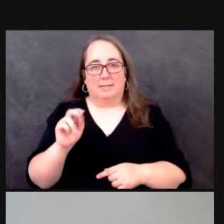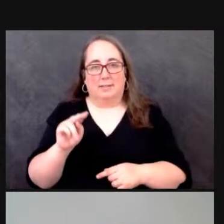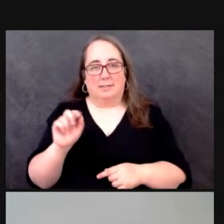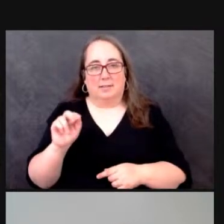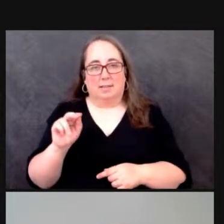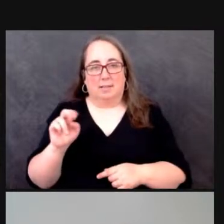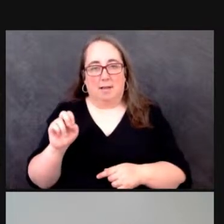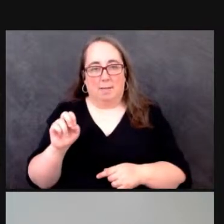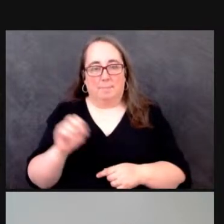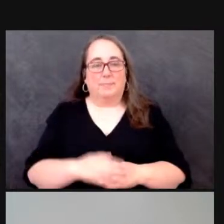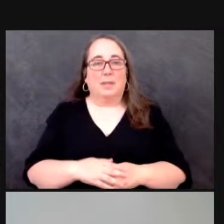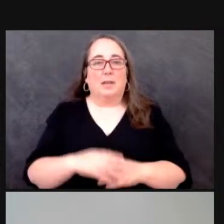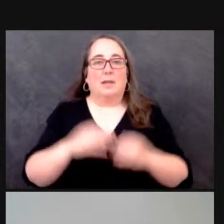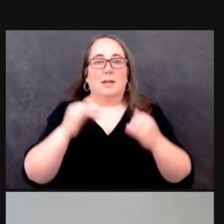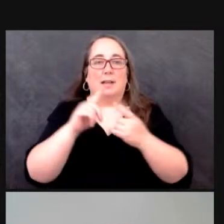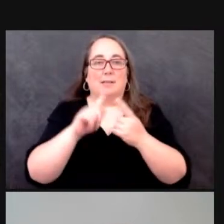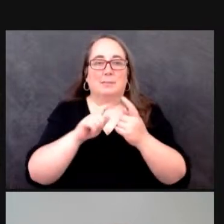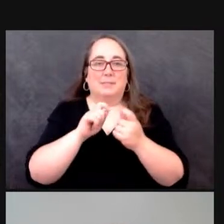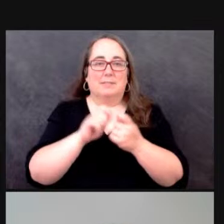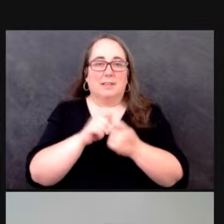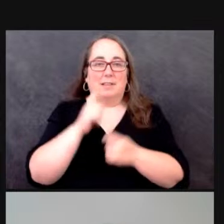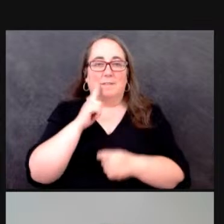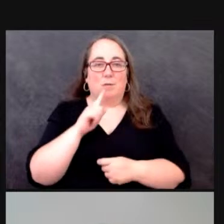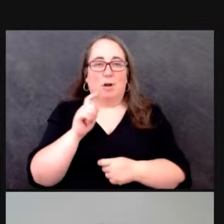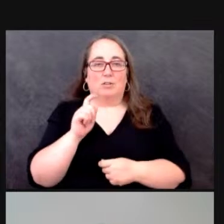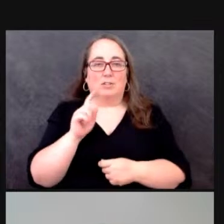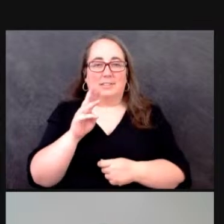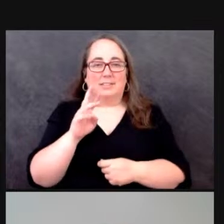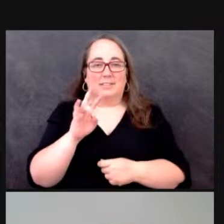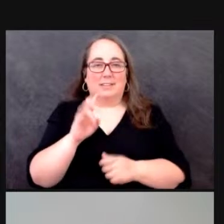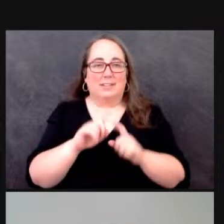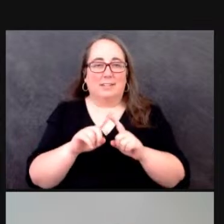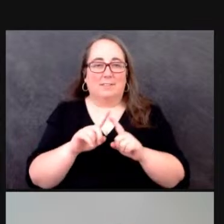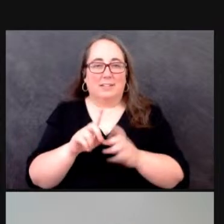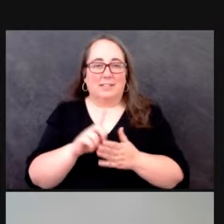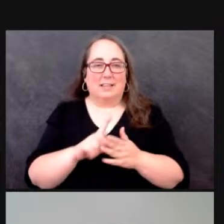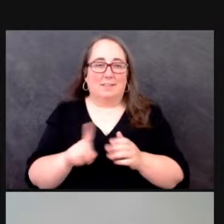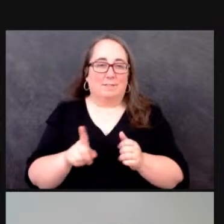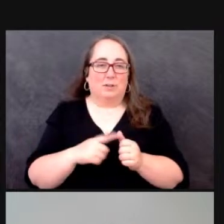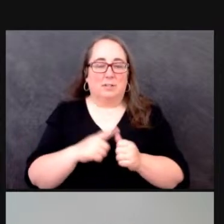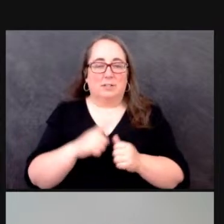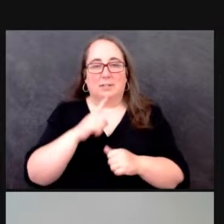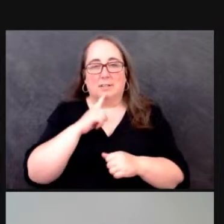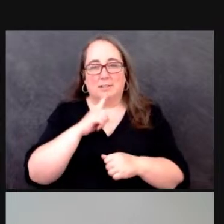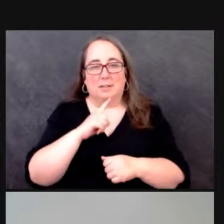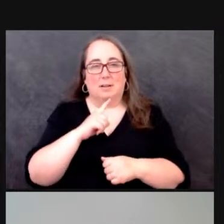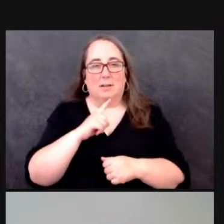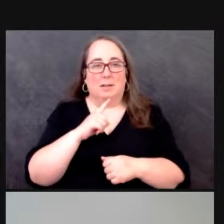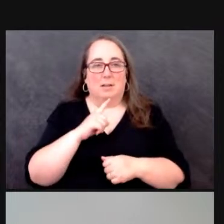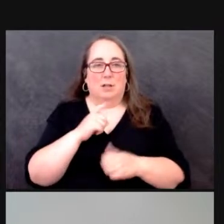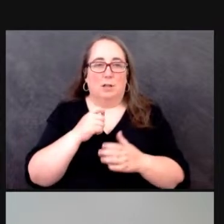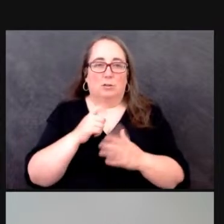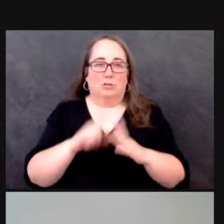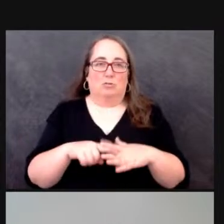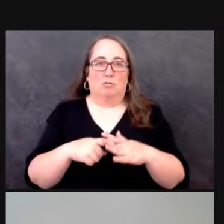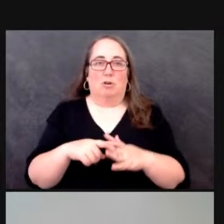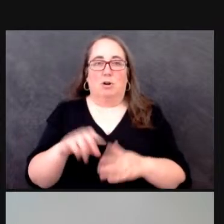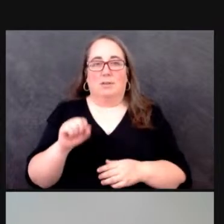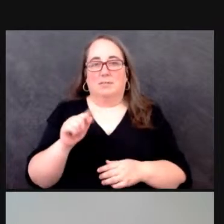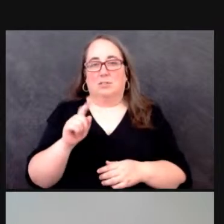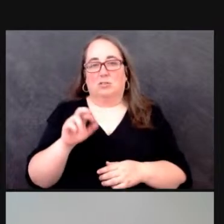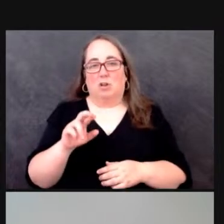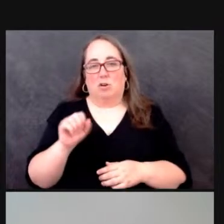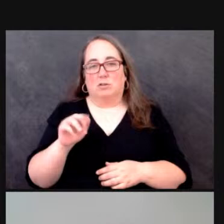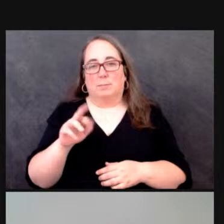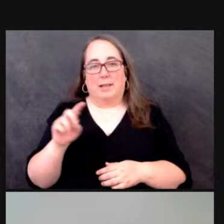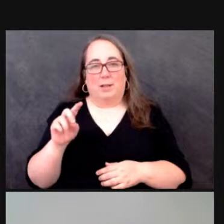And getting specifically now into those 167 designs, the first one I'll start with is called The Birth of the Star-Spangled Banner.